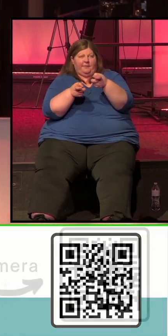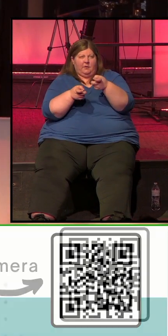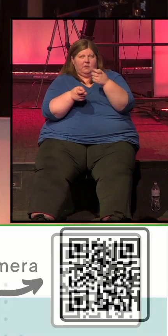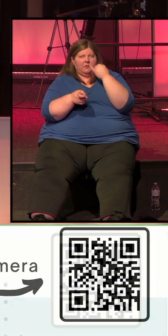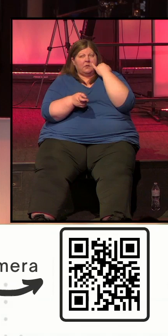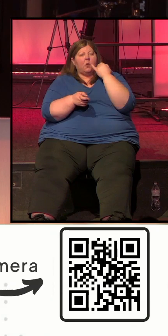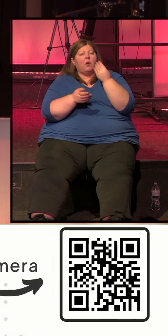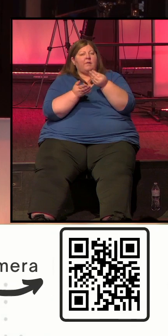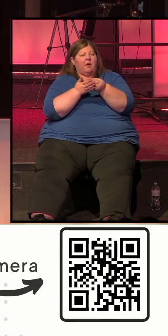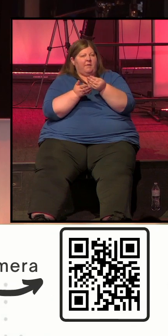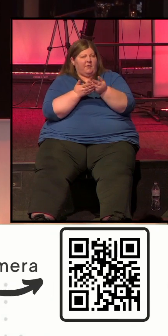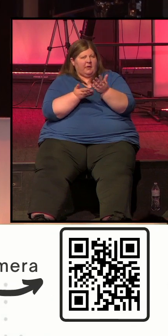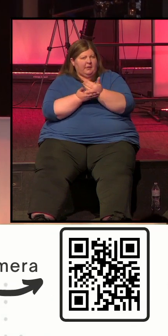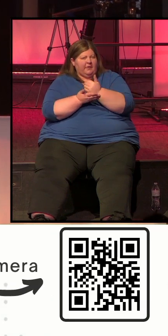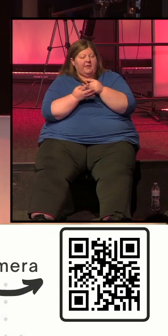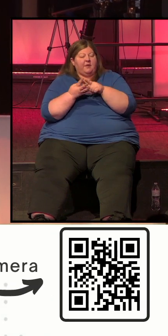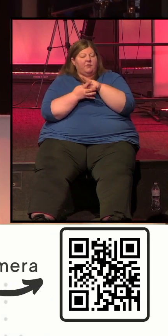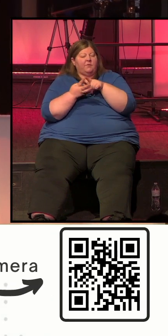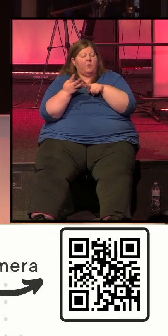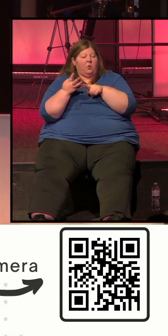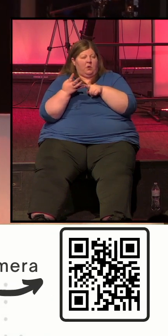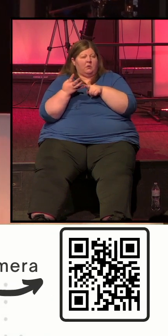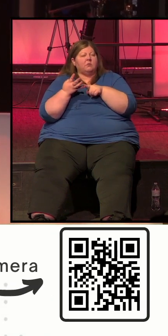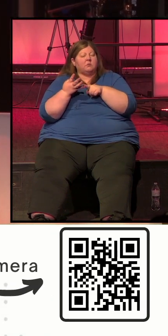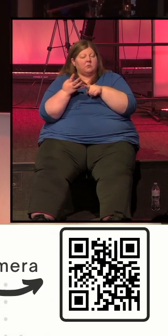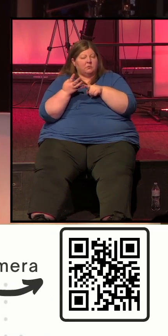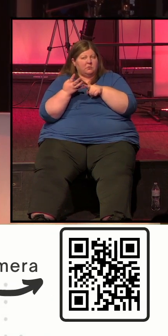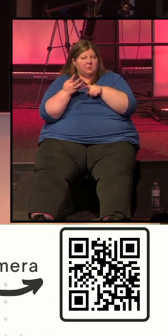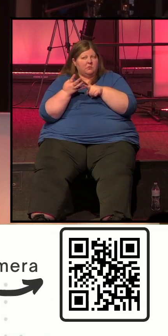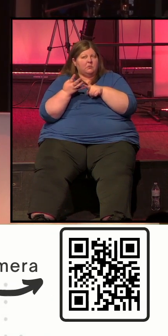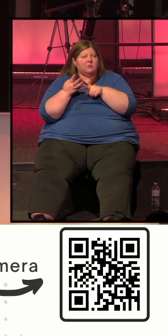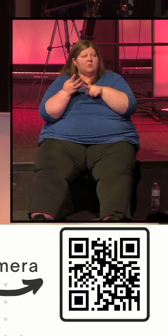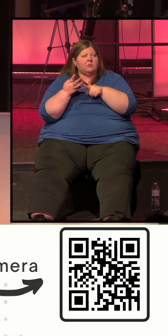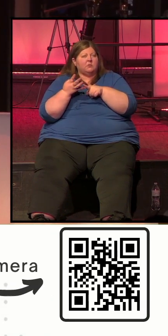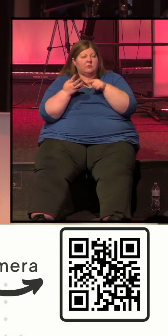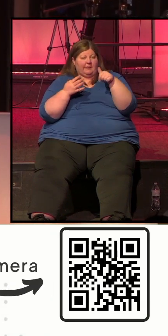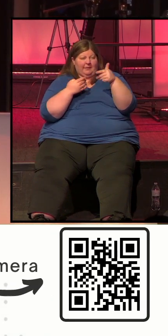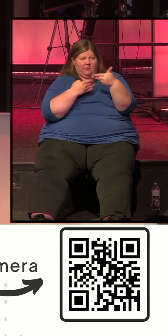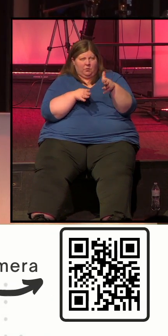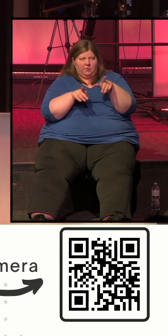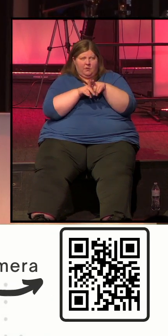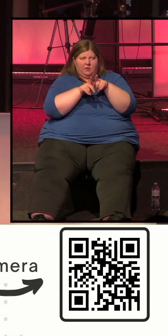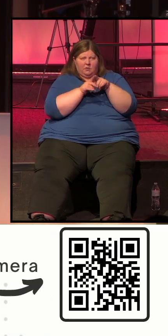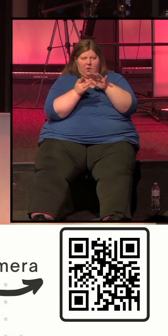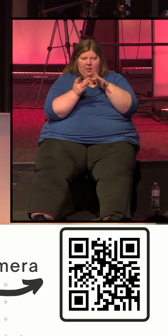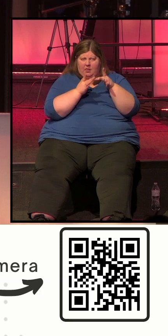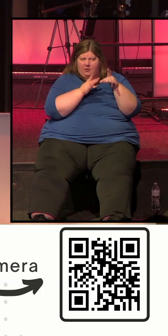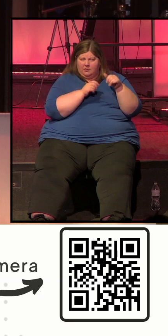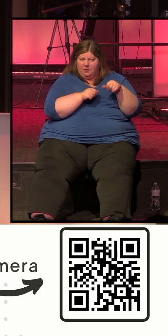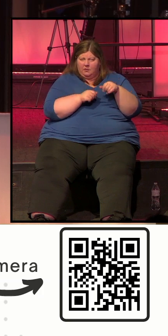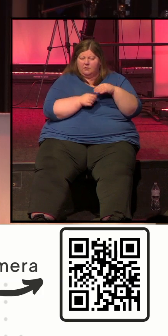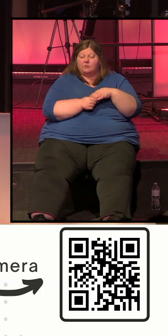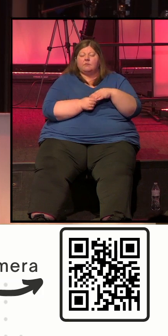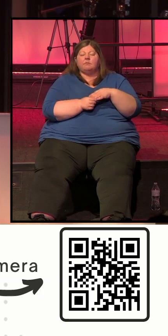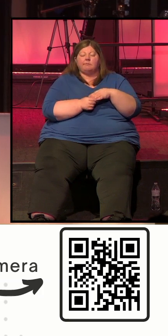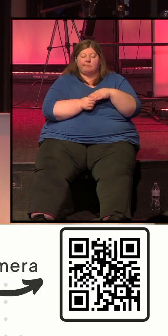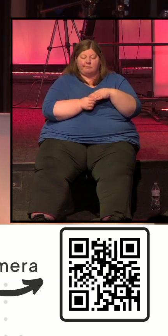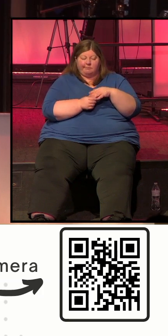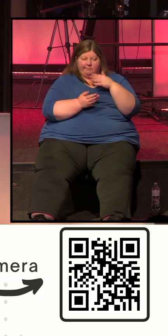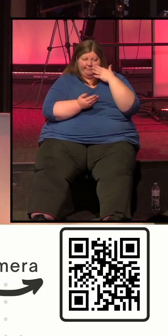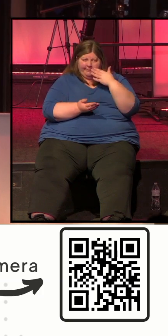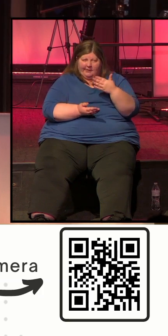you're giving an offering this morning, there are four ways you can give, either both here in the room and online. And again, I just want to say thank